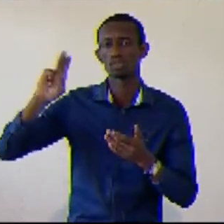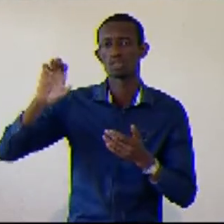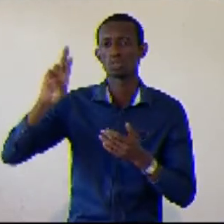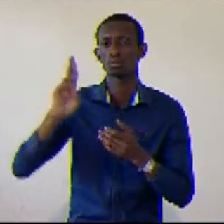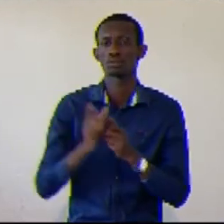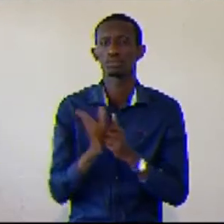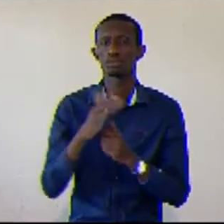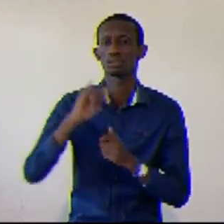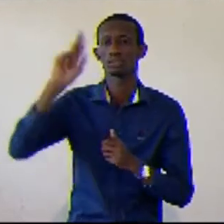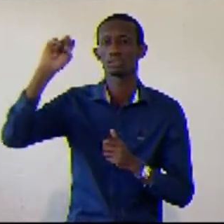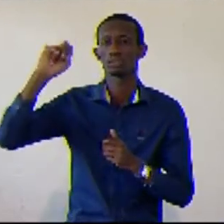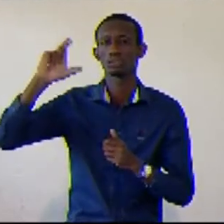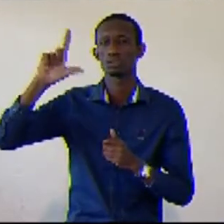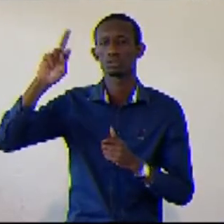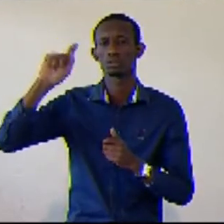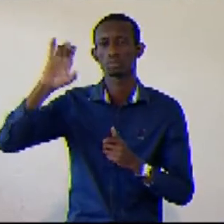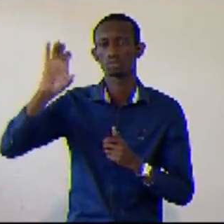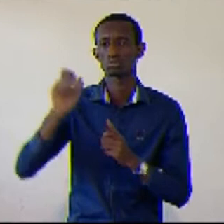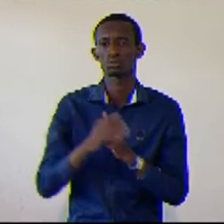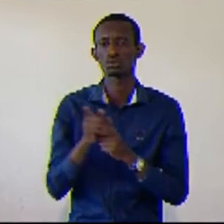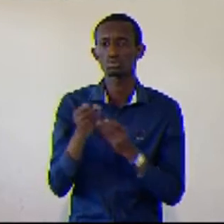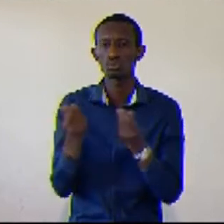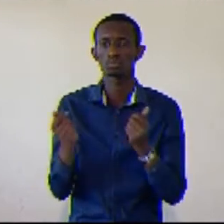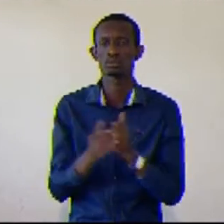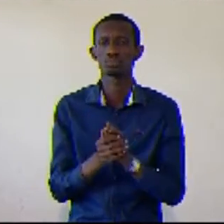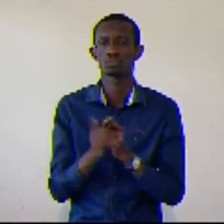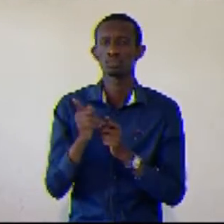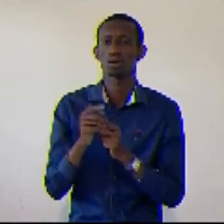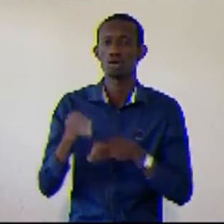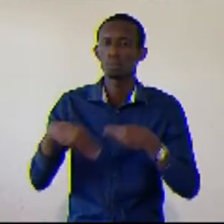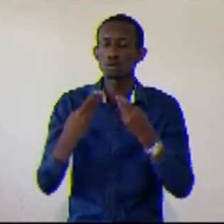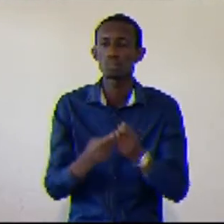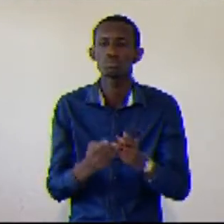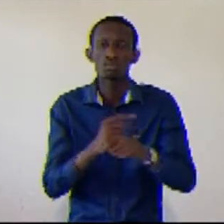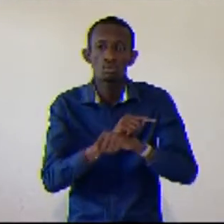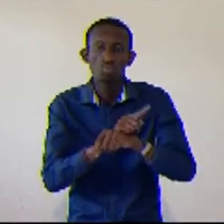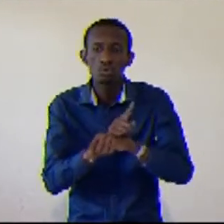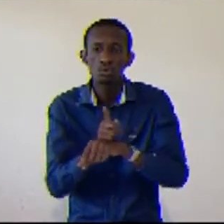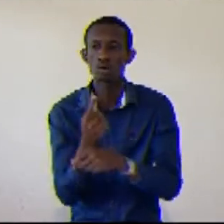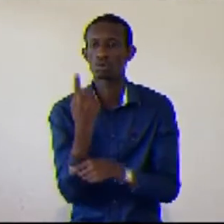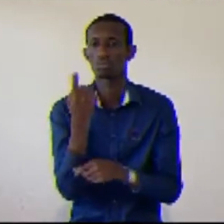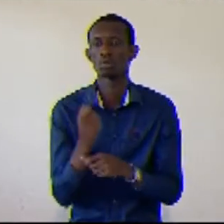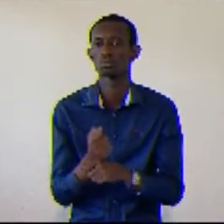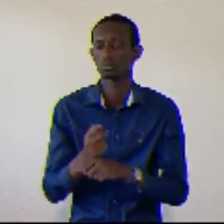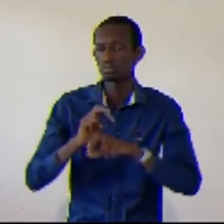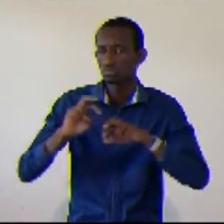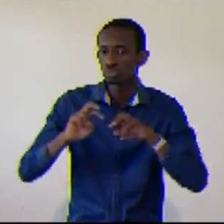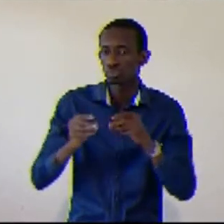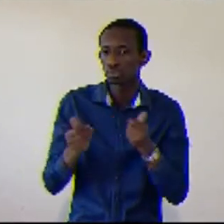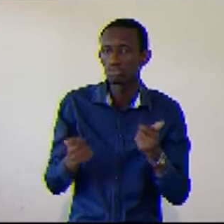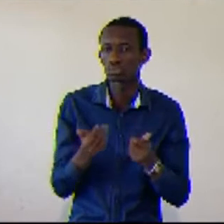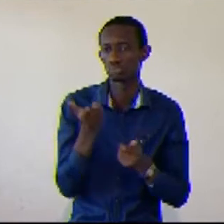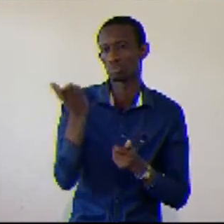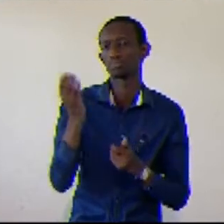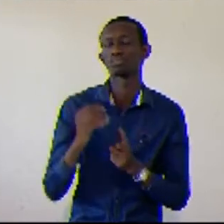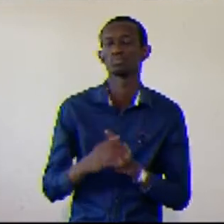students, I give you 1 minute to find that root and to show